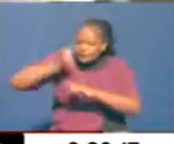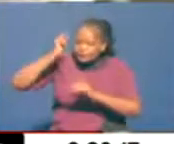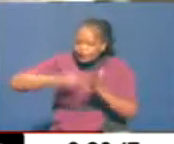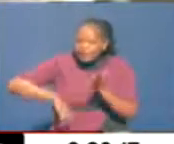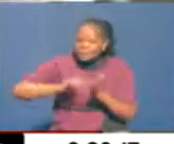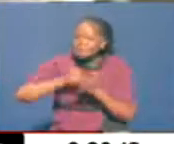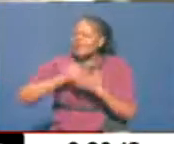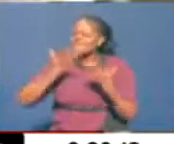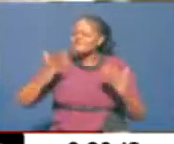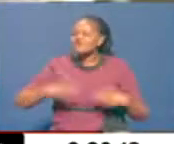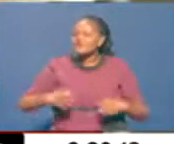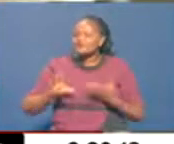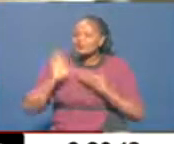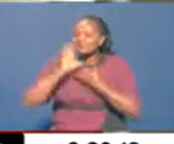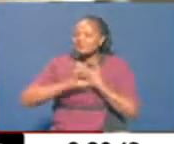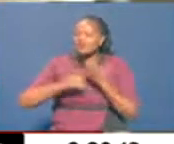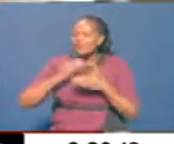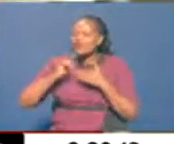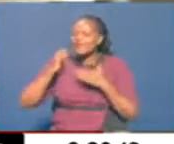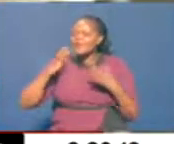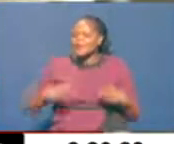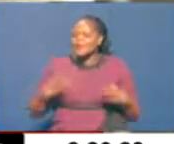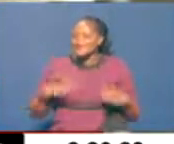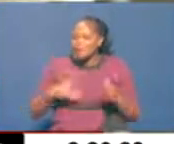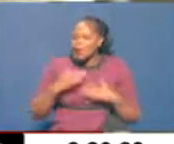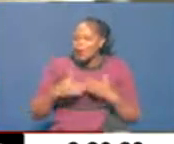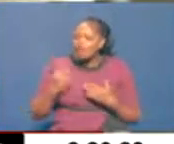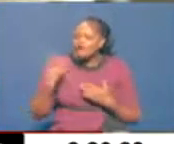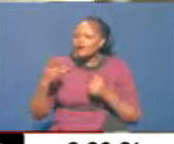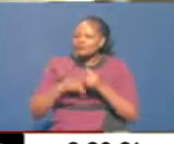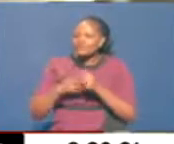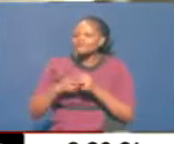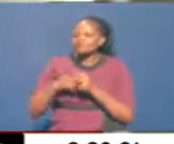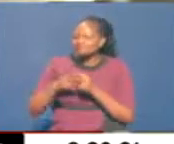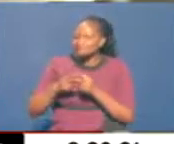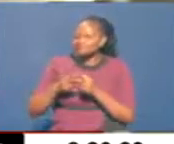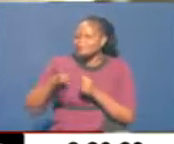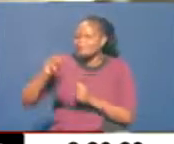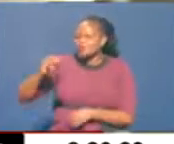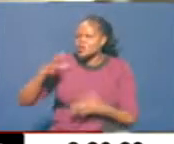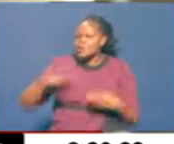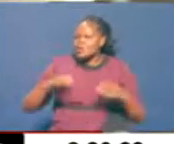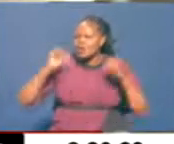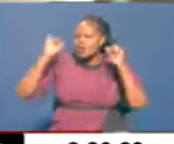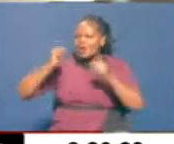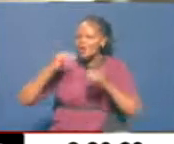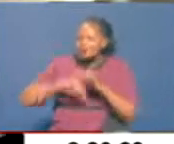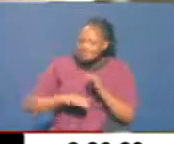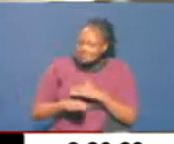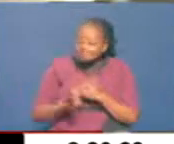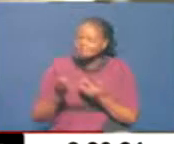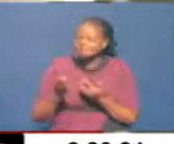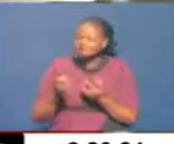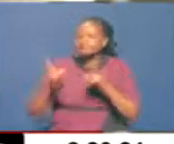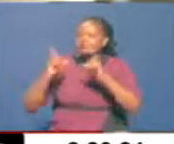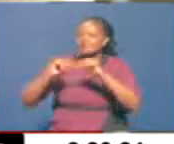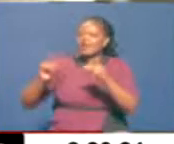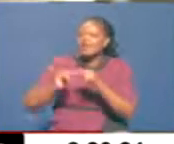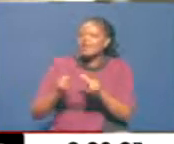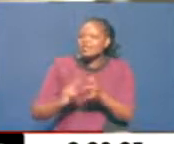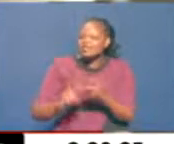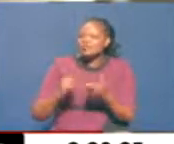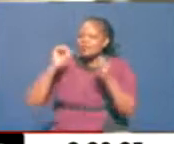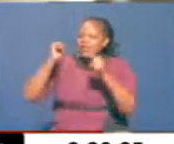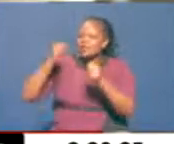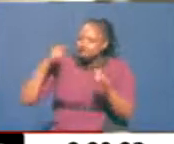everyone in the country, all Kenyan citizens, all 47 million of us, are able to have access to that card, and that we're able to walk into a